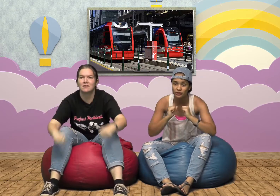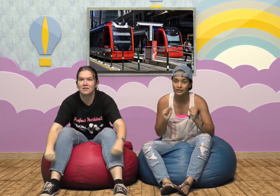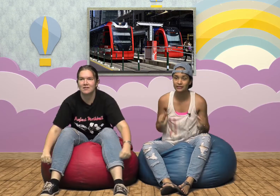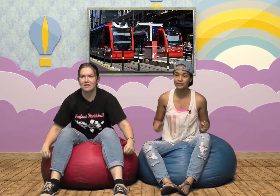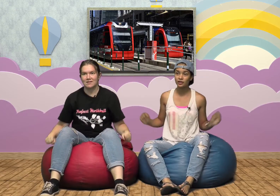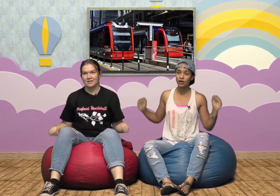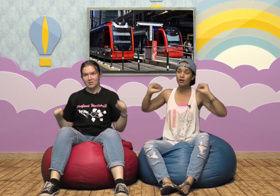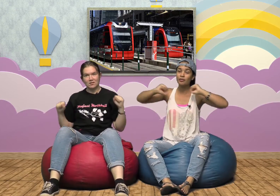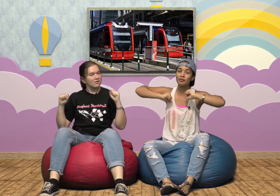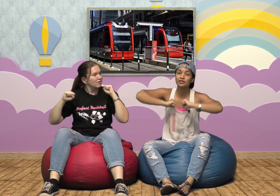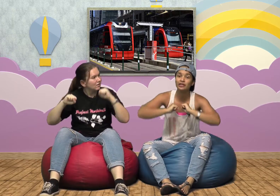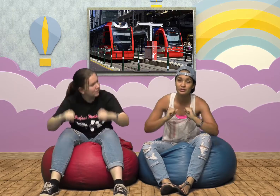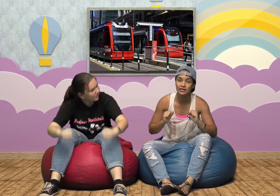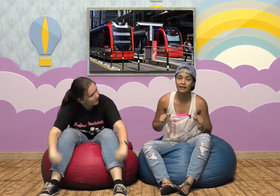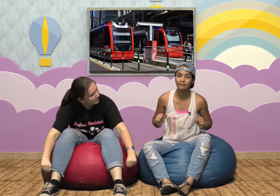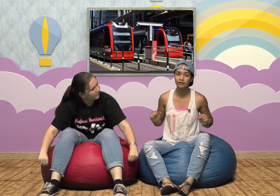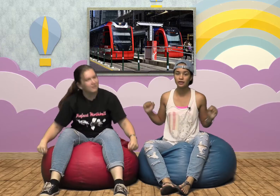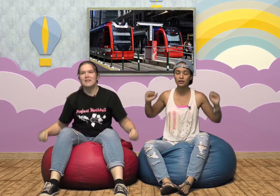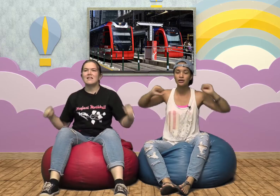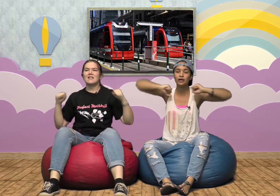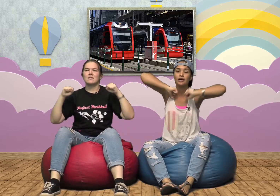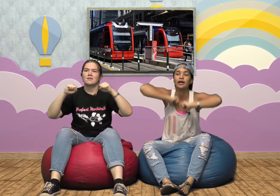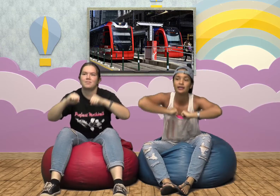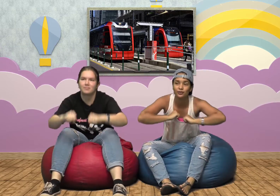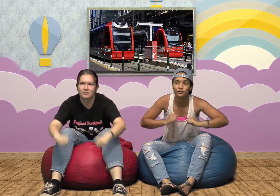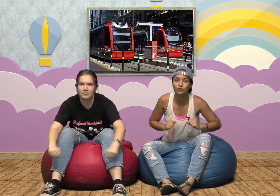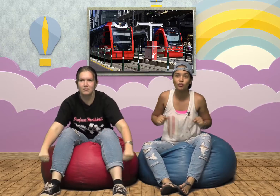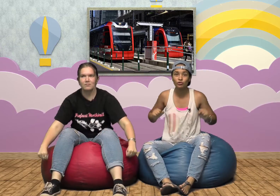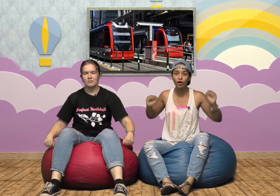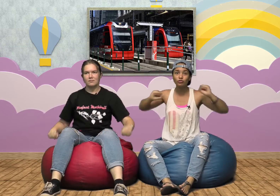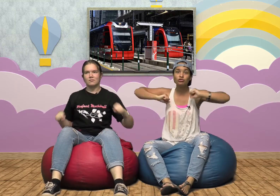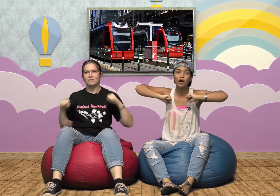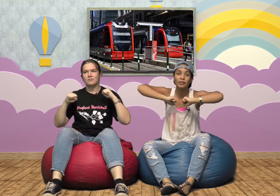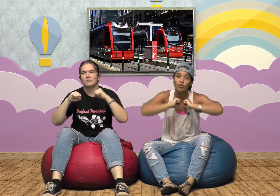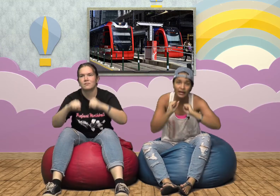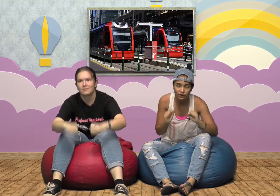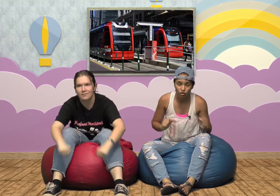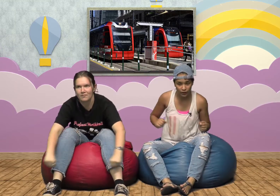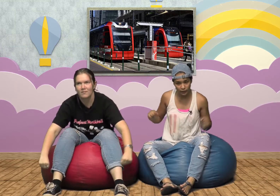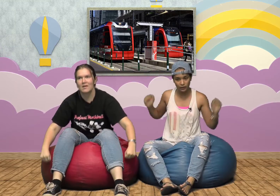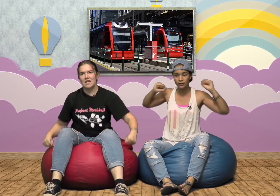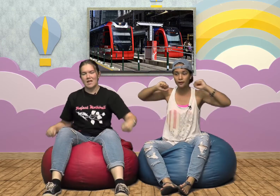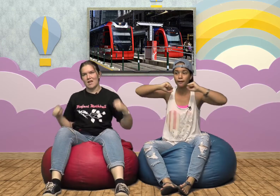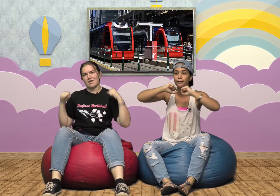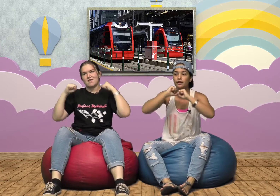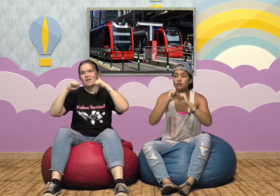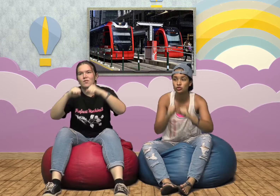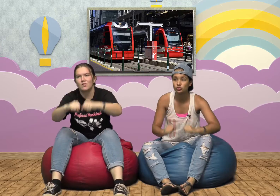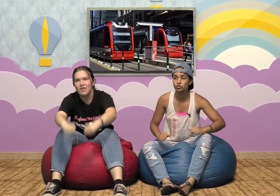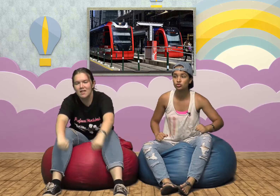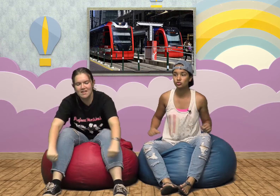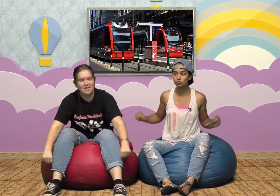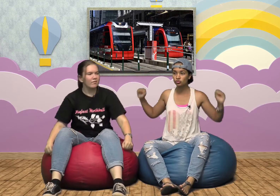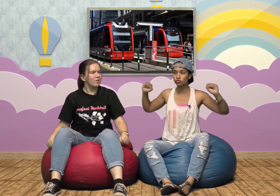Your social distance. Remember to keep safe Yes. and don't to go too close up in nobody's grill. Yes.